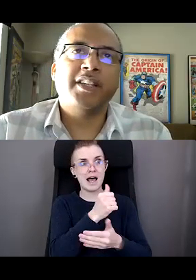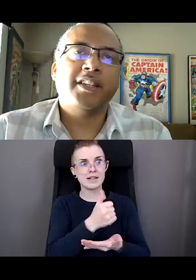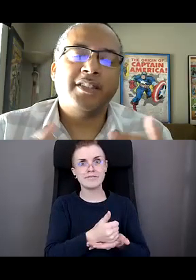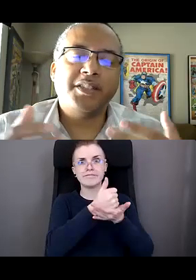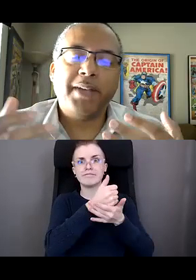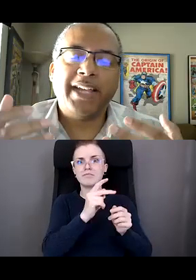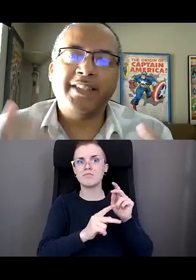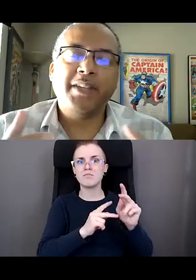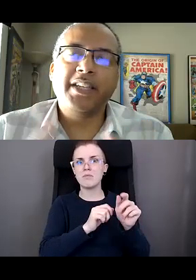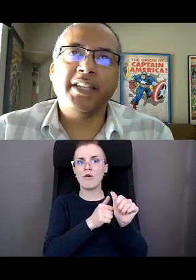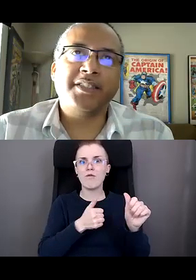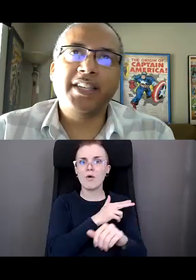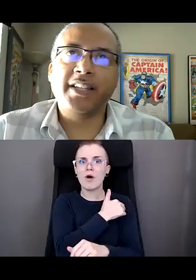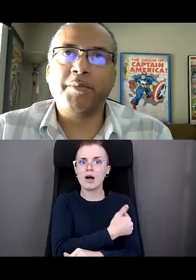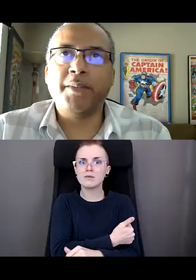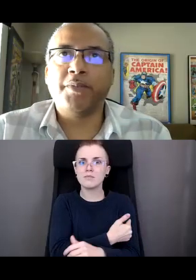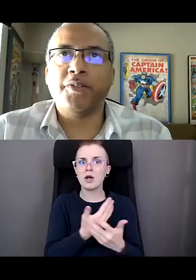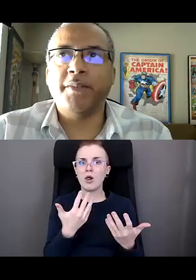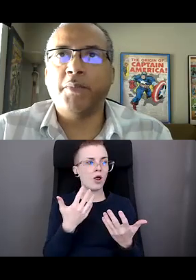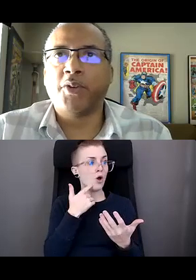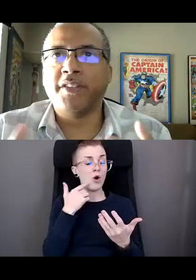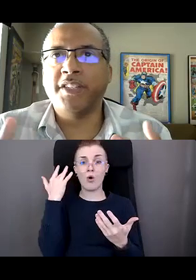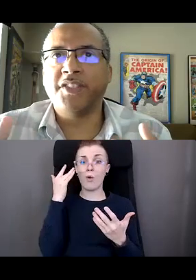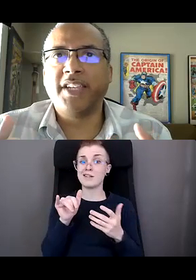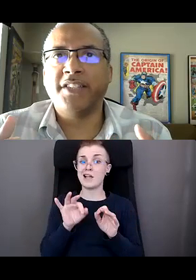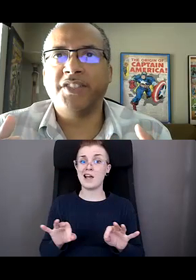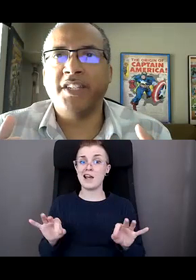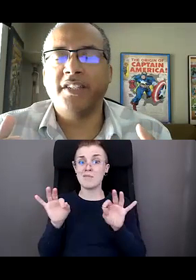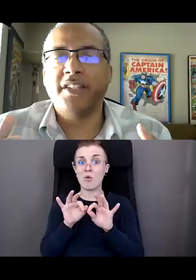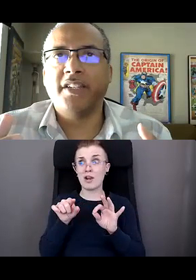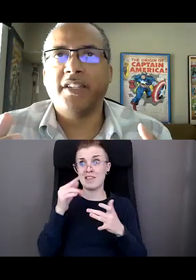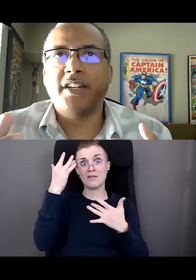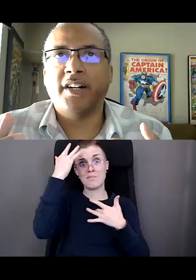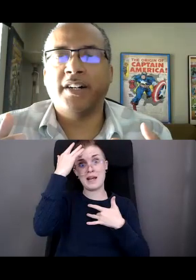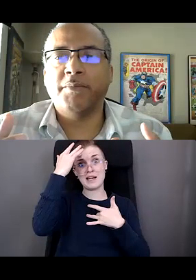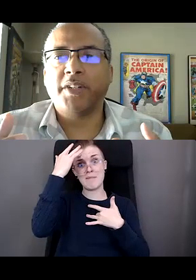important? This pandemic is killing people in more than just catching